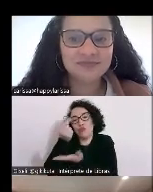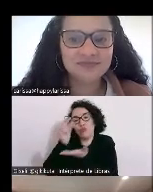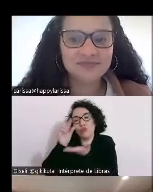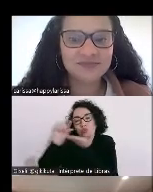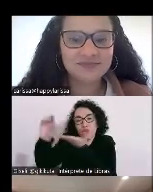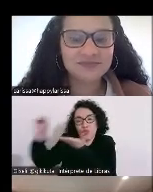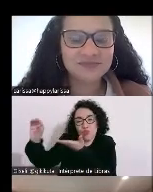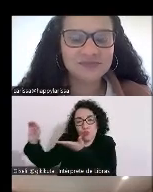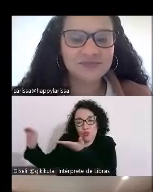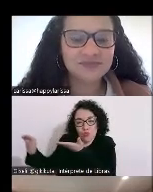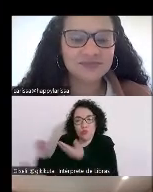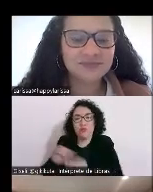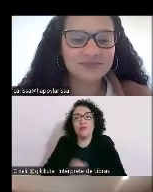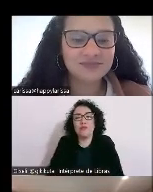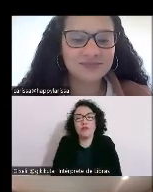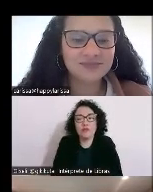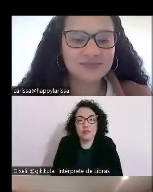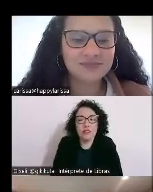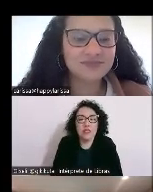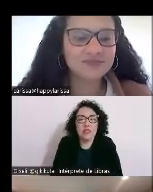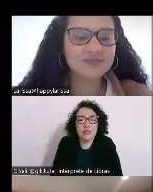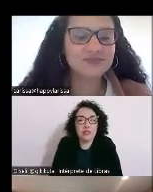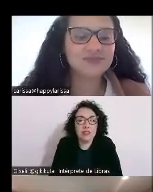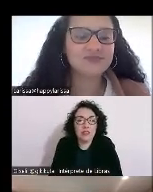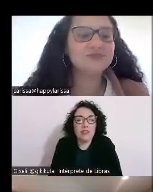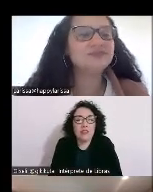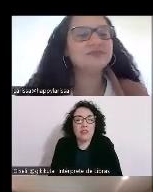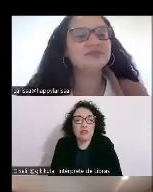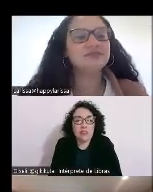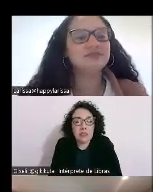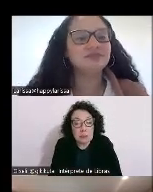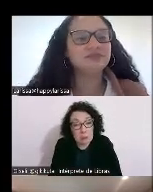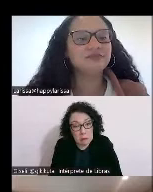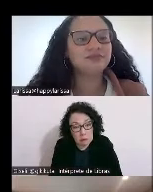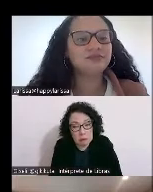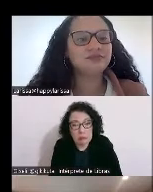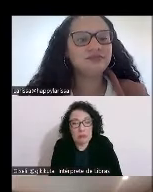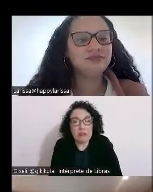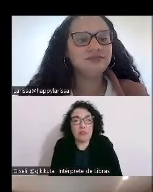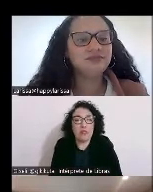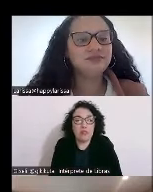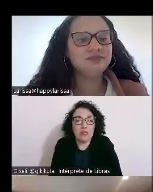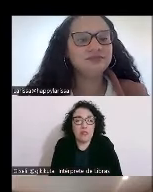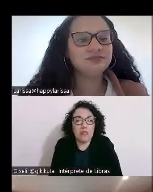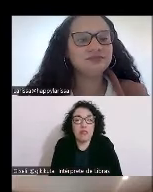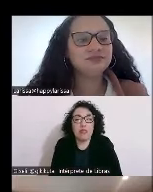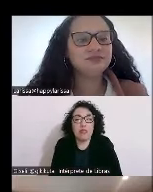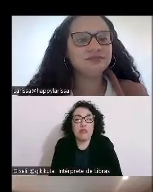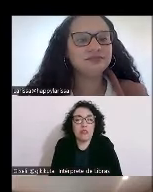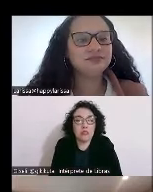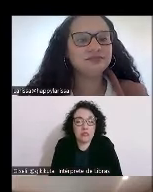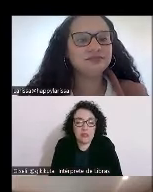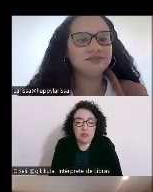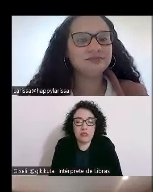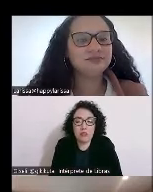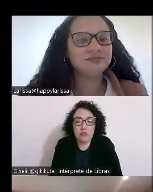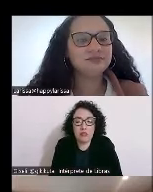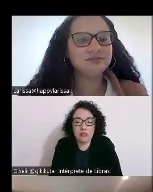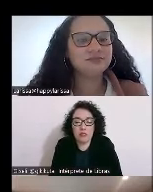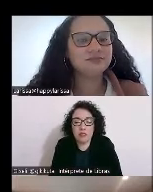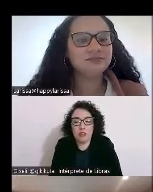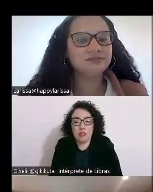The next slide is pretty much a summary of the kinds of things that we